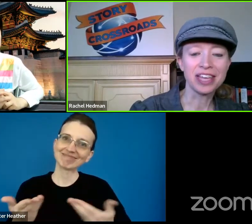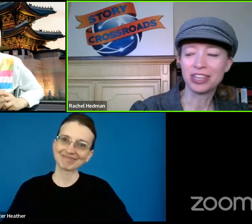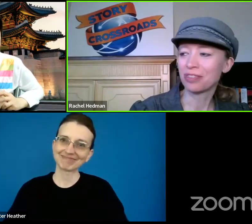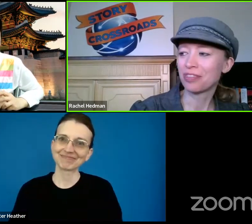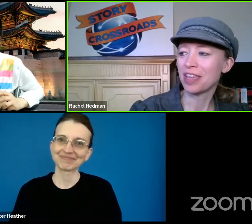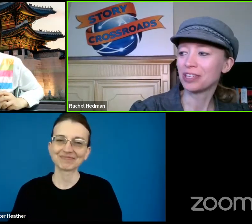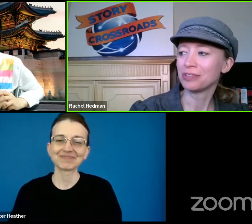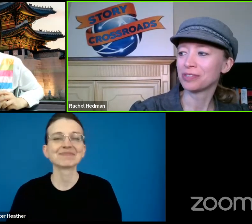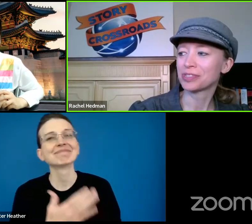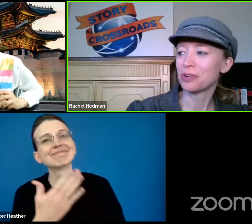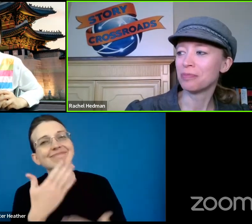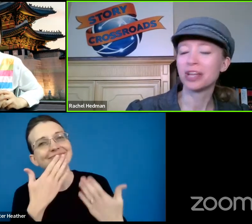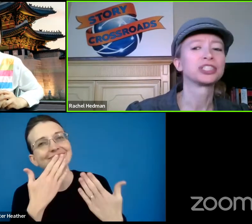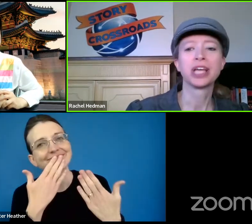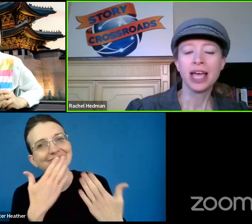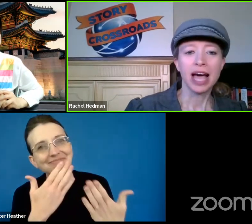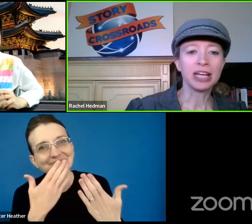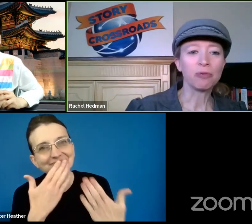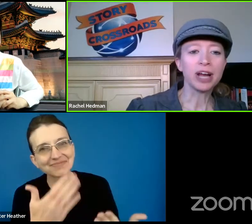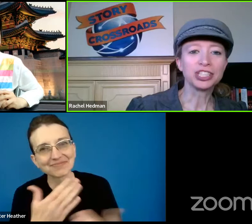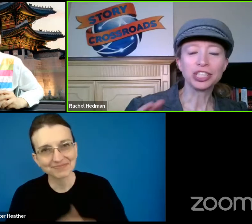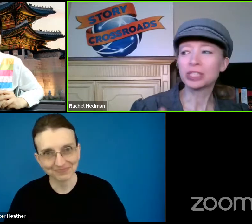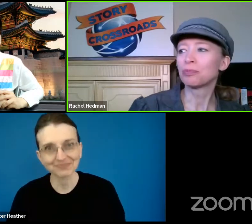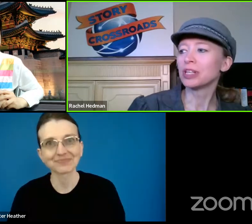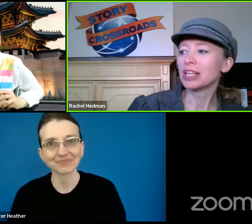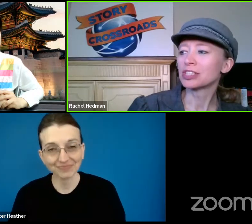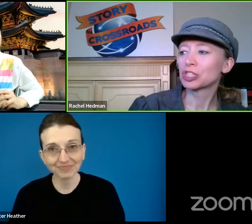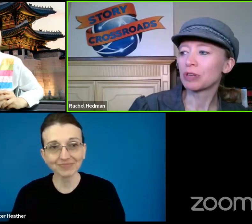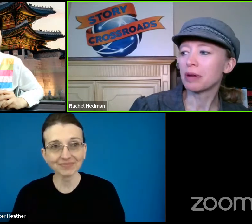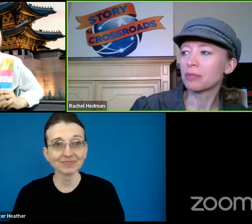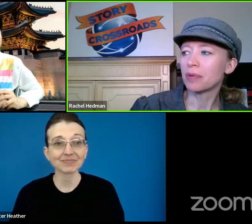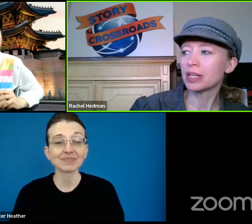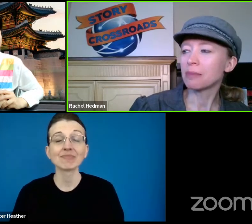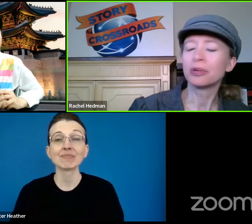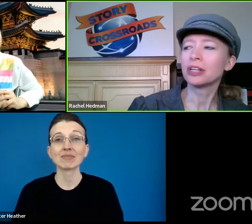Oh, thank you so much. Now what I just put in the